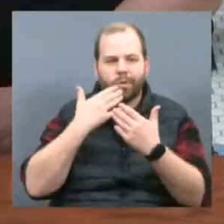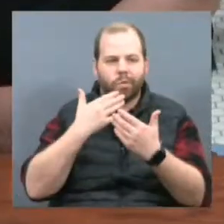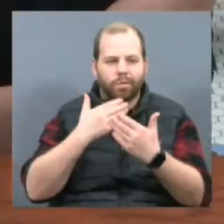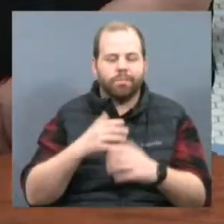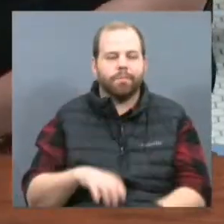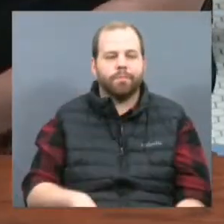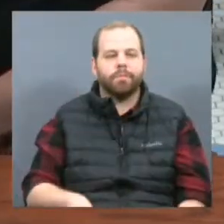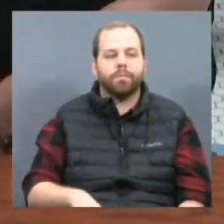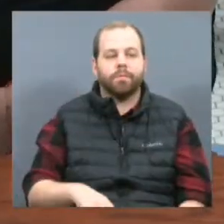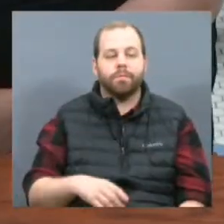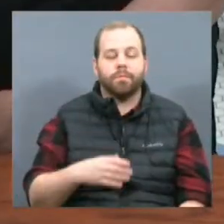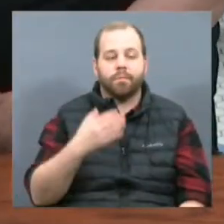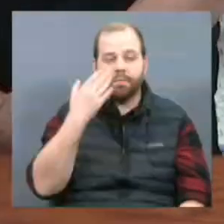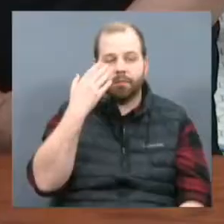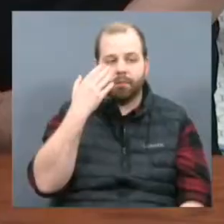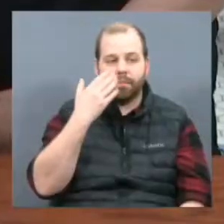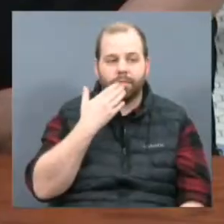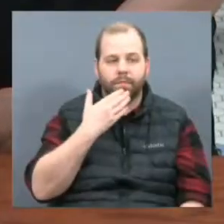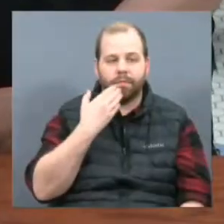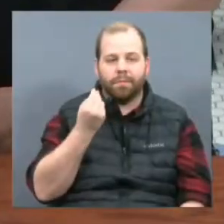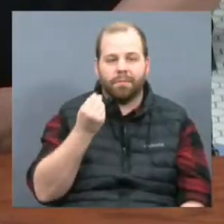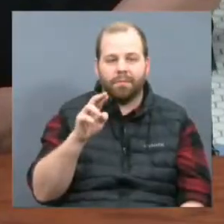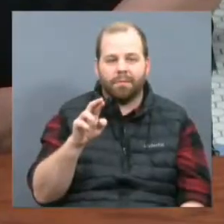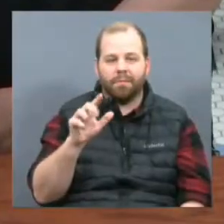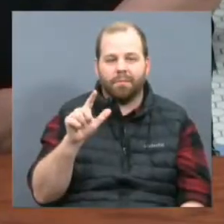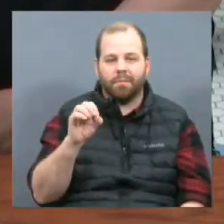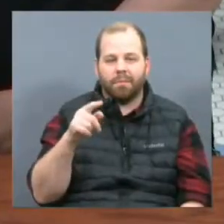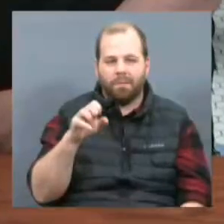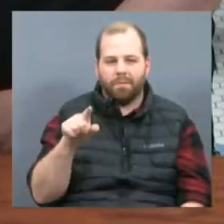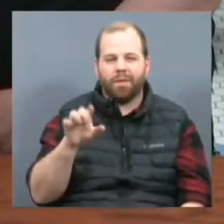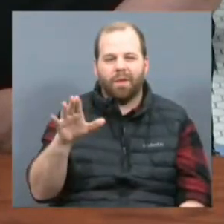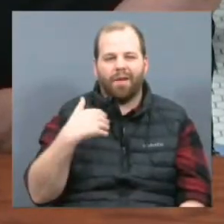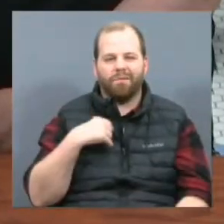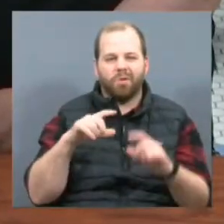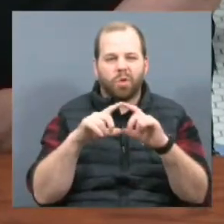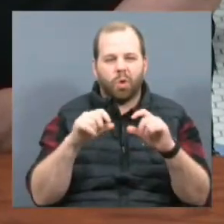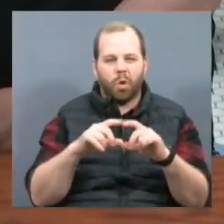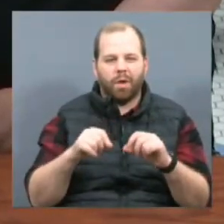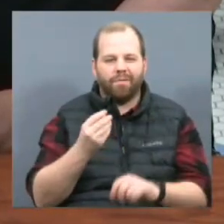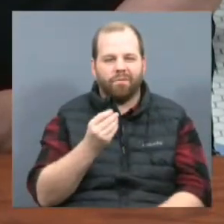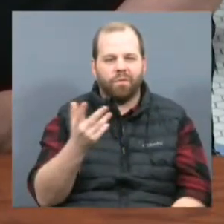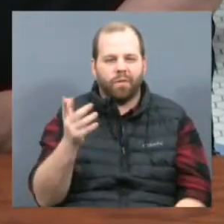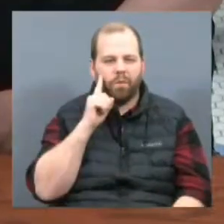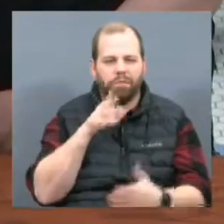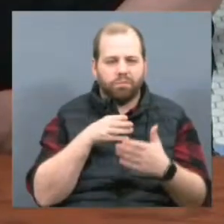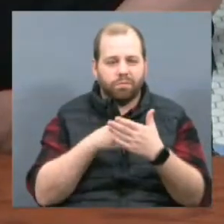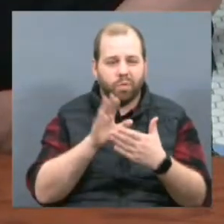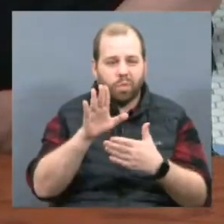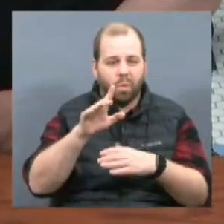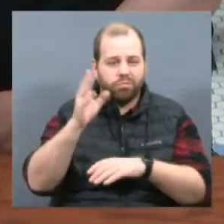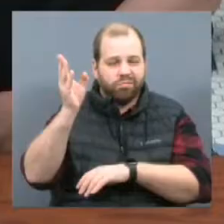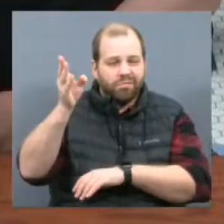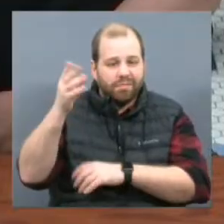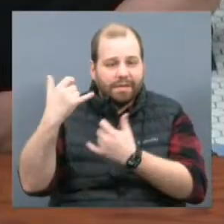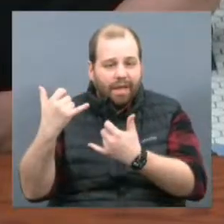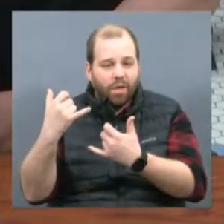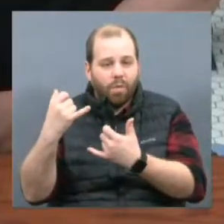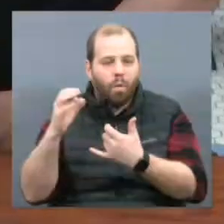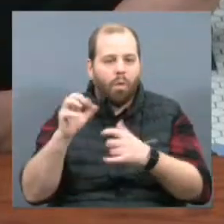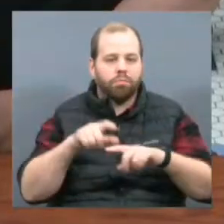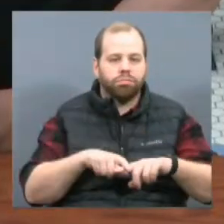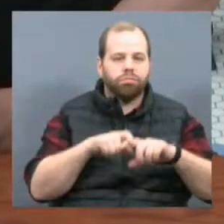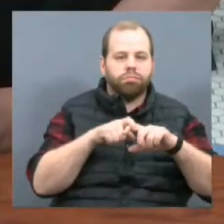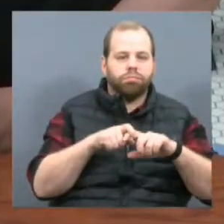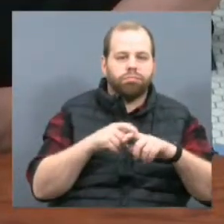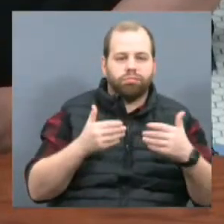Lopez, you do have a few cards here, several cards in opposition. Okay. You can defer your time now and come back afterwards,